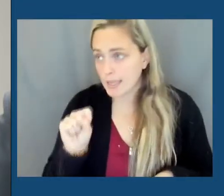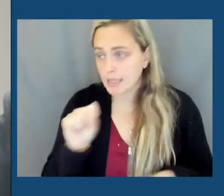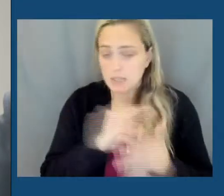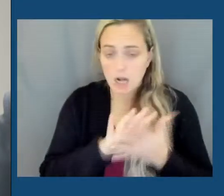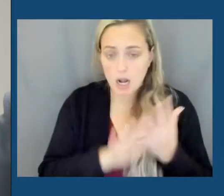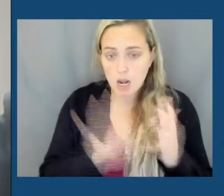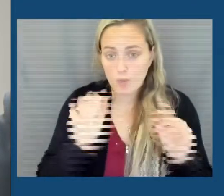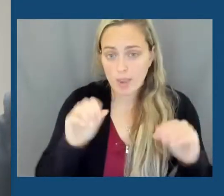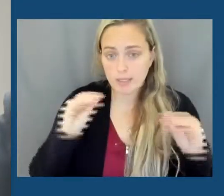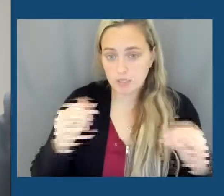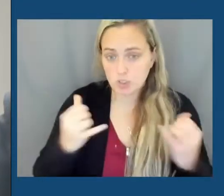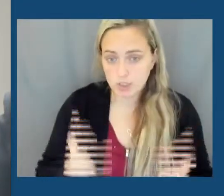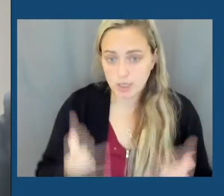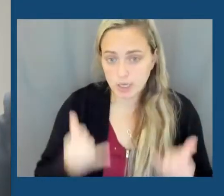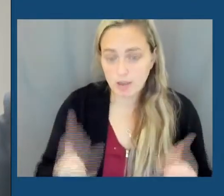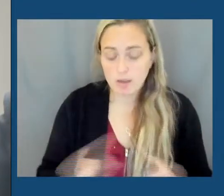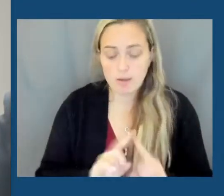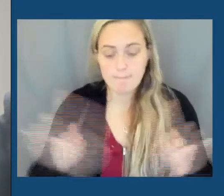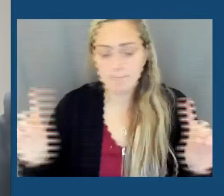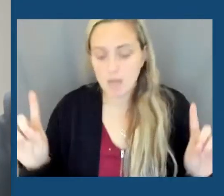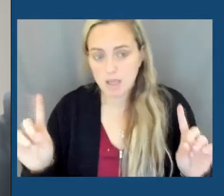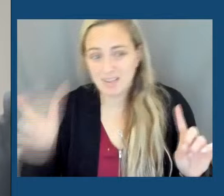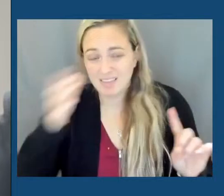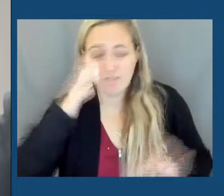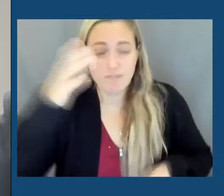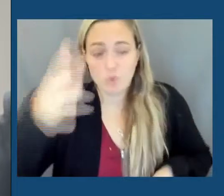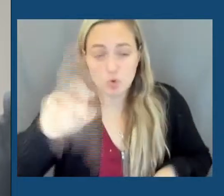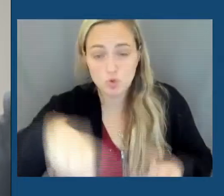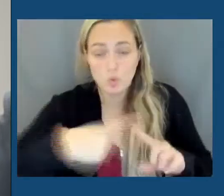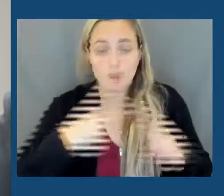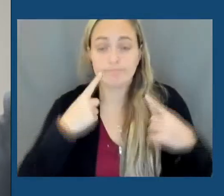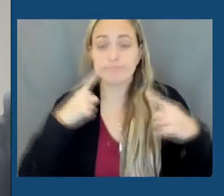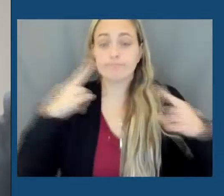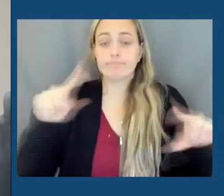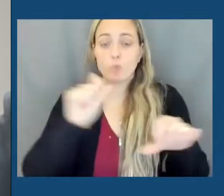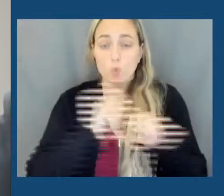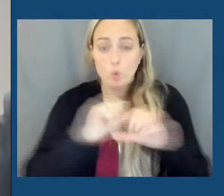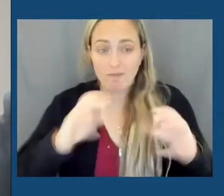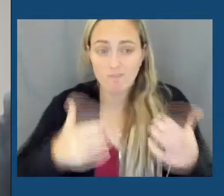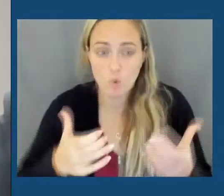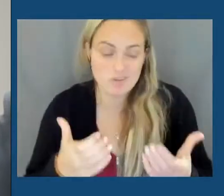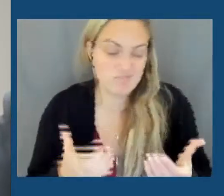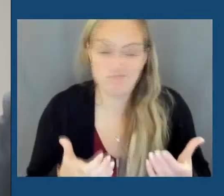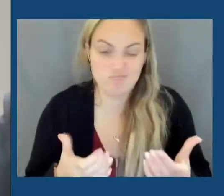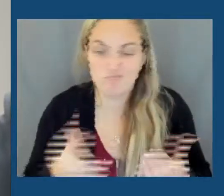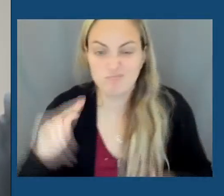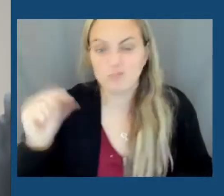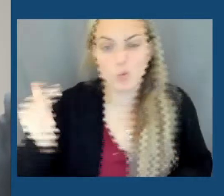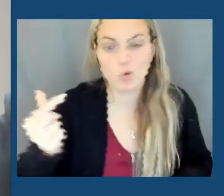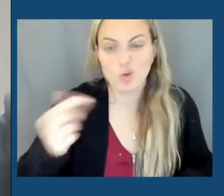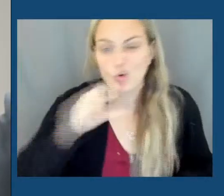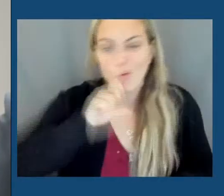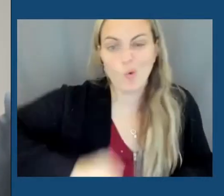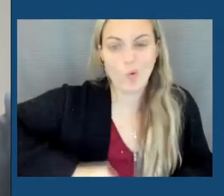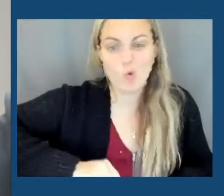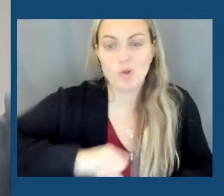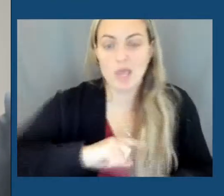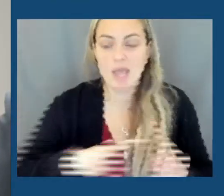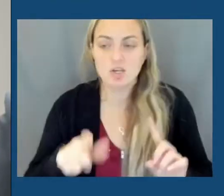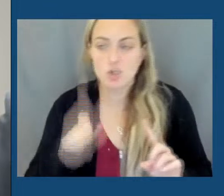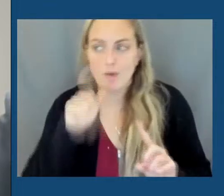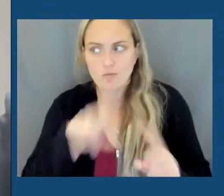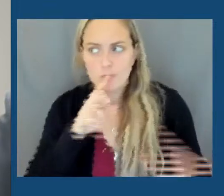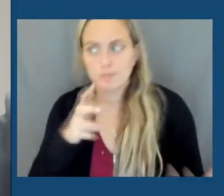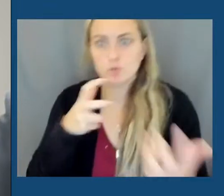things today, but in the future, when you finally get into the workforce, chances are a lot of that is going to be outdated, and you have to be able to